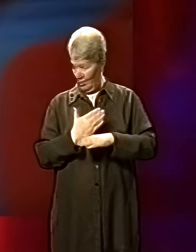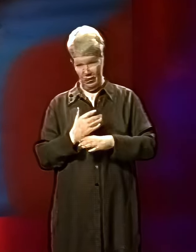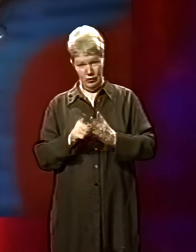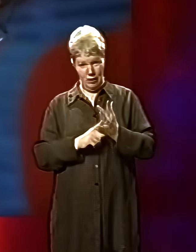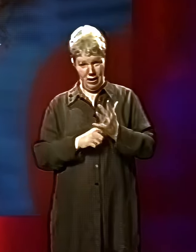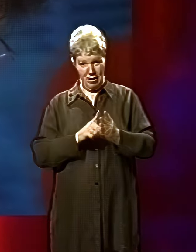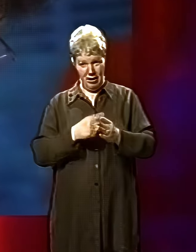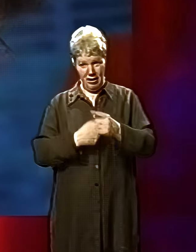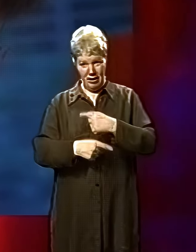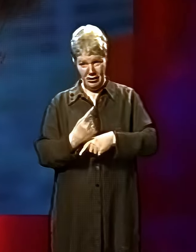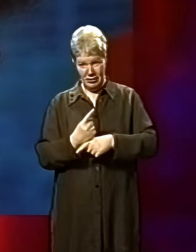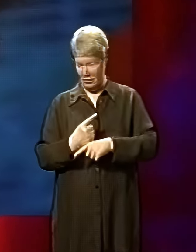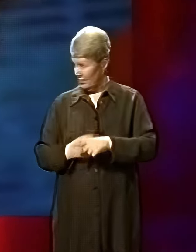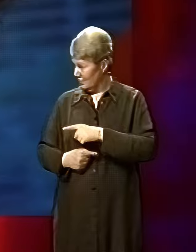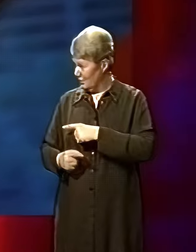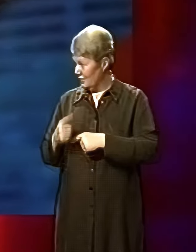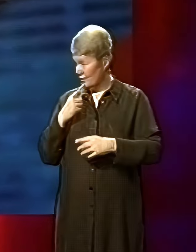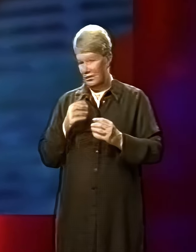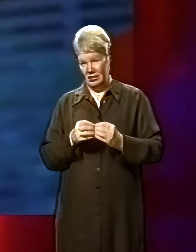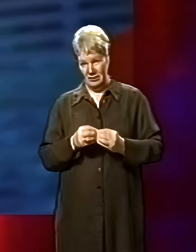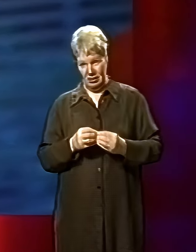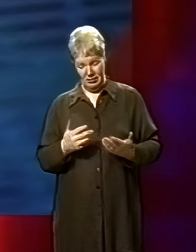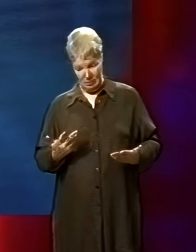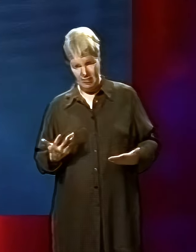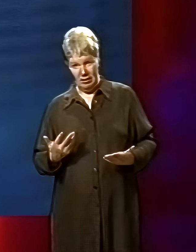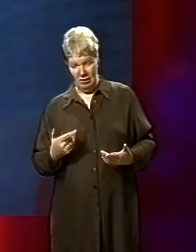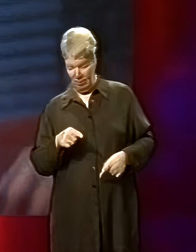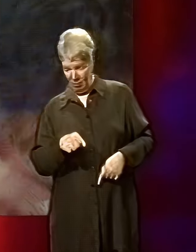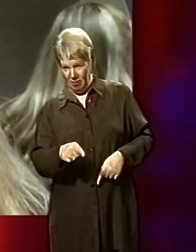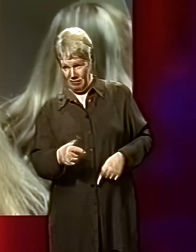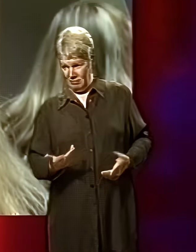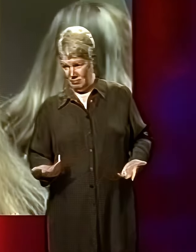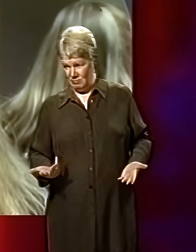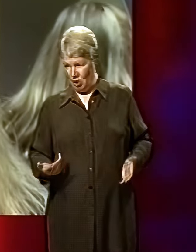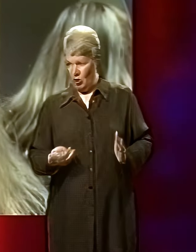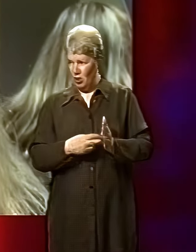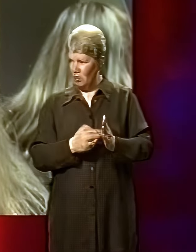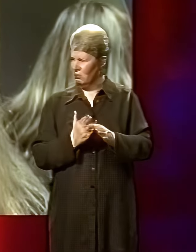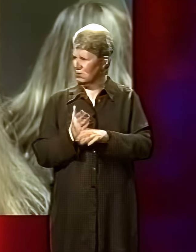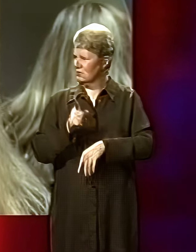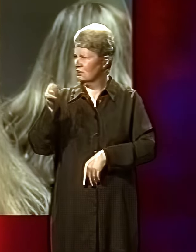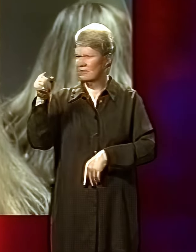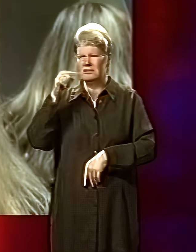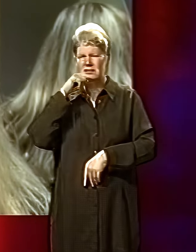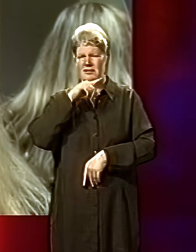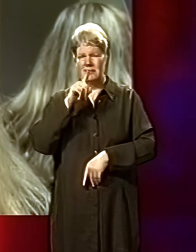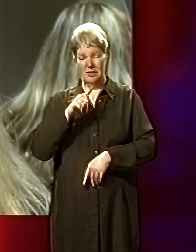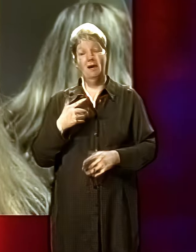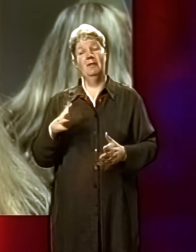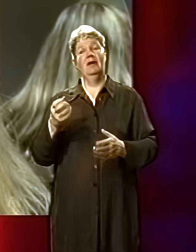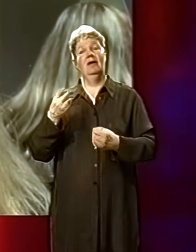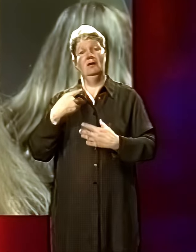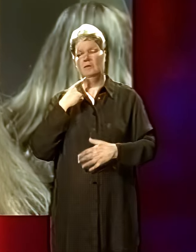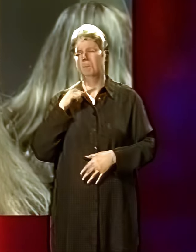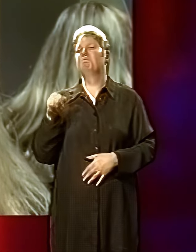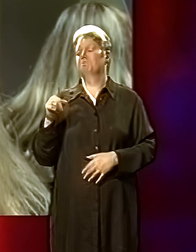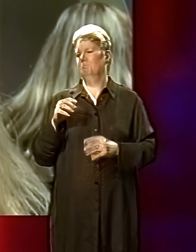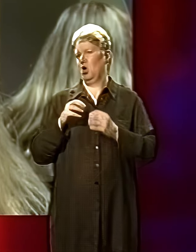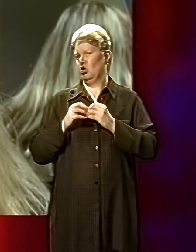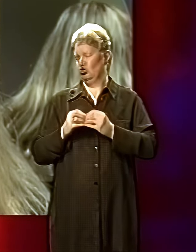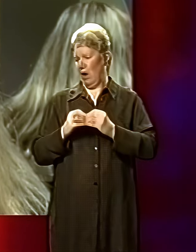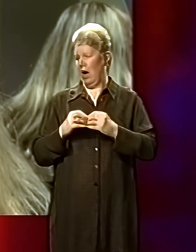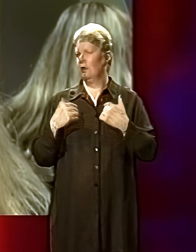Subcontractor here was previously working in a circus in Russia. That's a lady in the Wirral. She did tell me that she was a trained gymnast